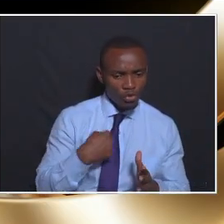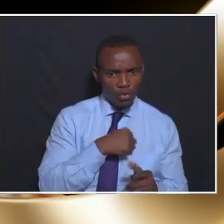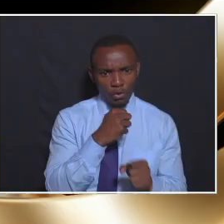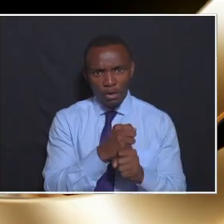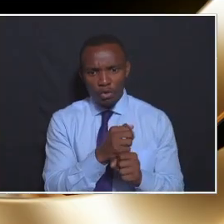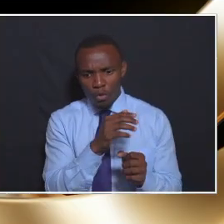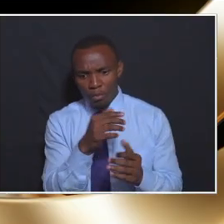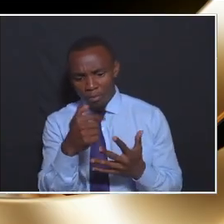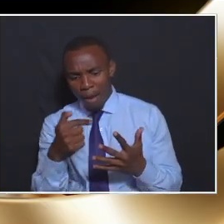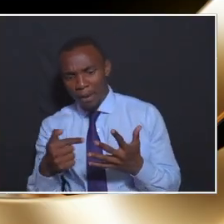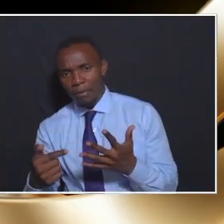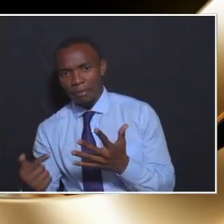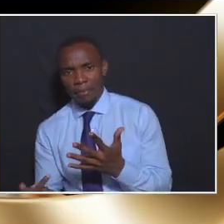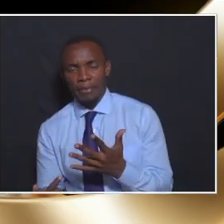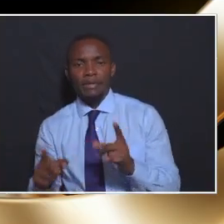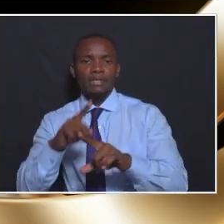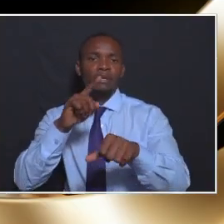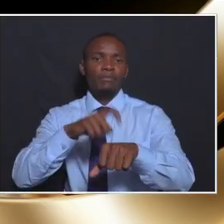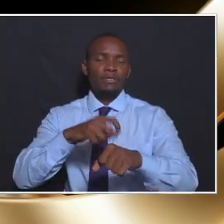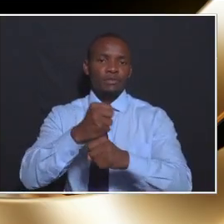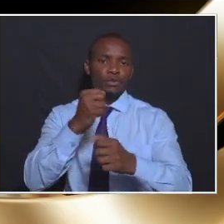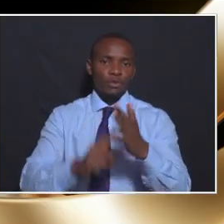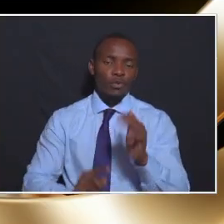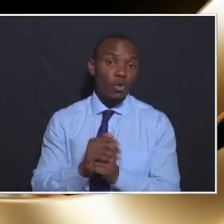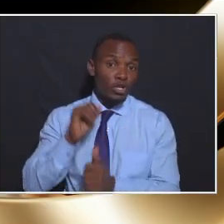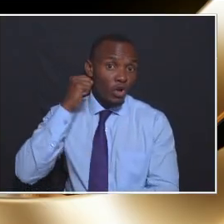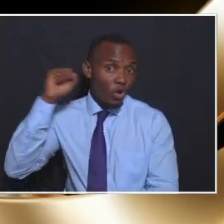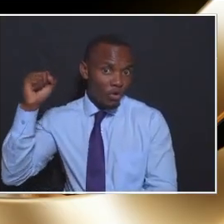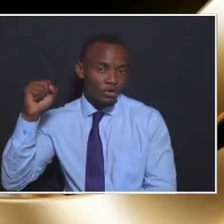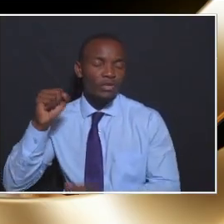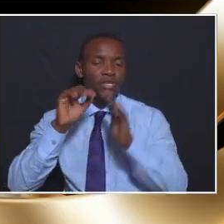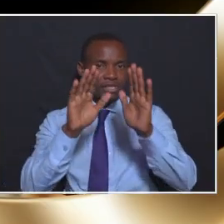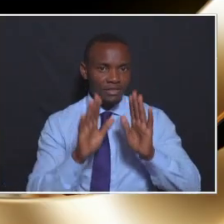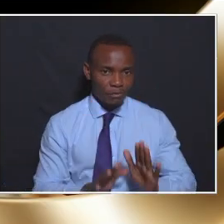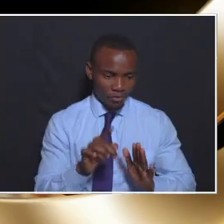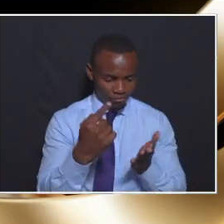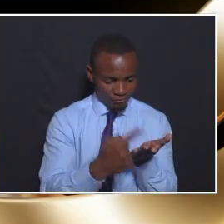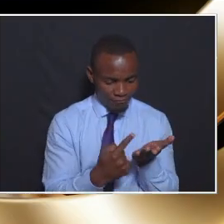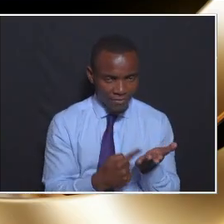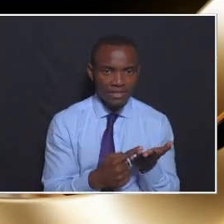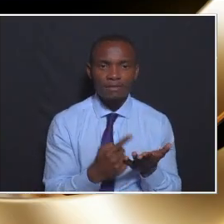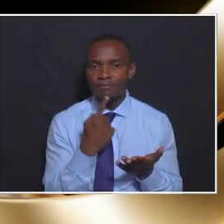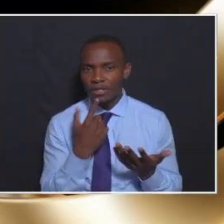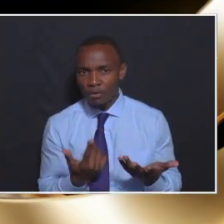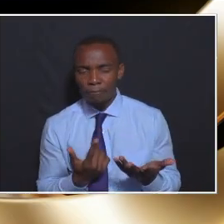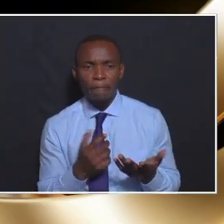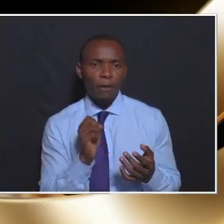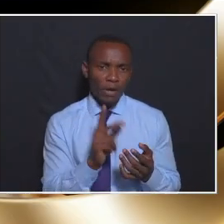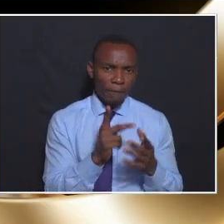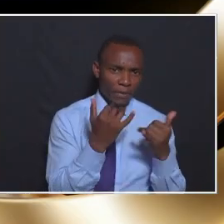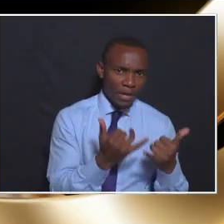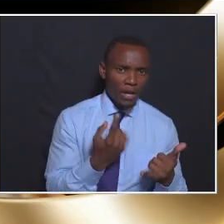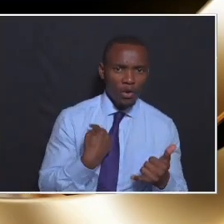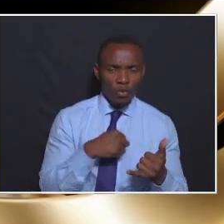this. So even when you're doing audio, it's very important that you discuss and say, okay, here we shall